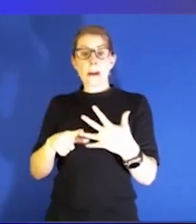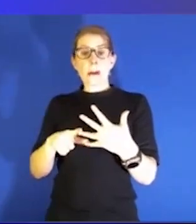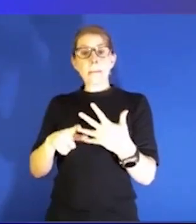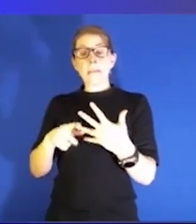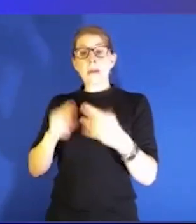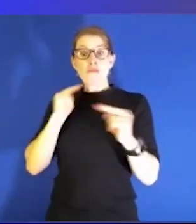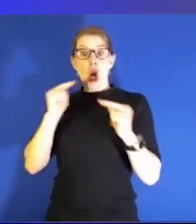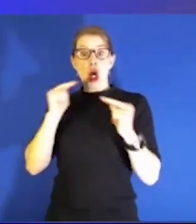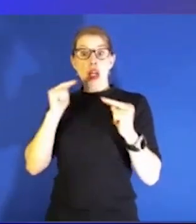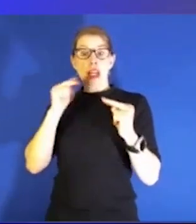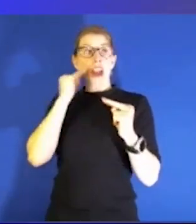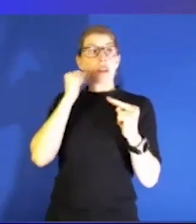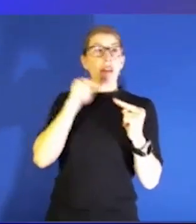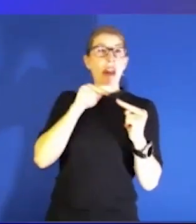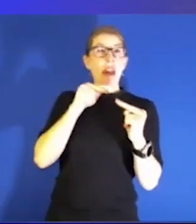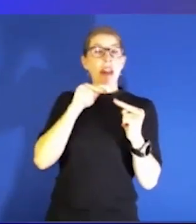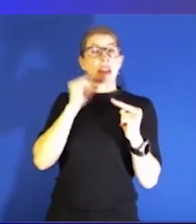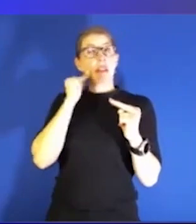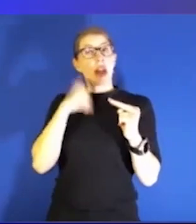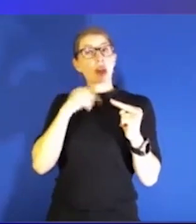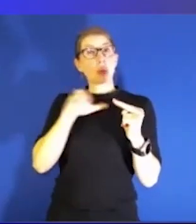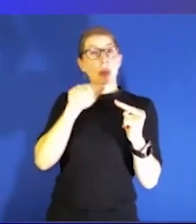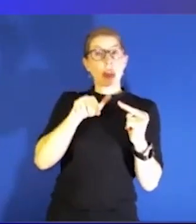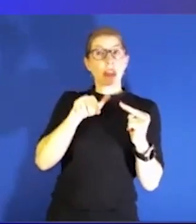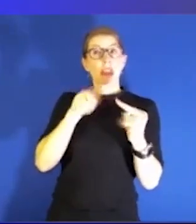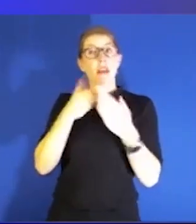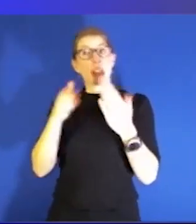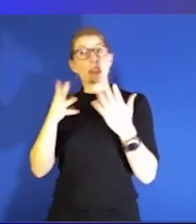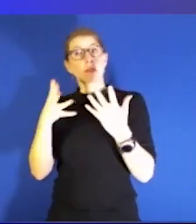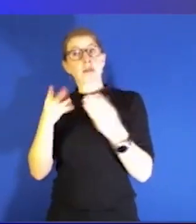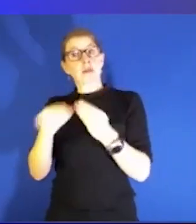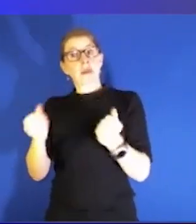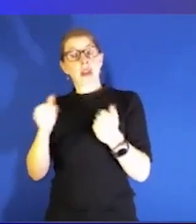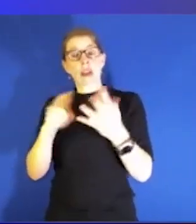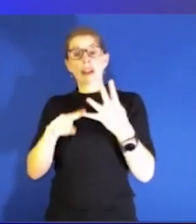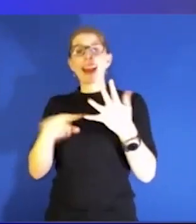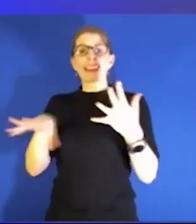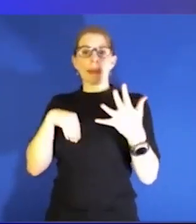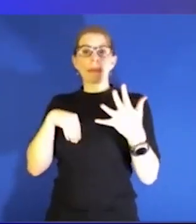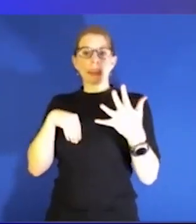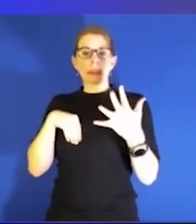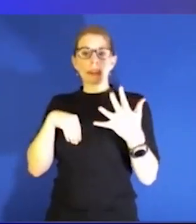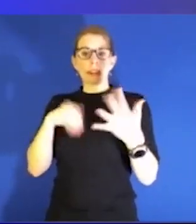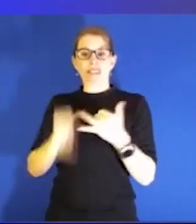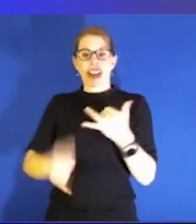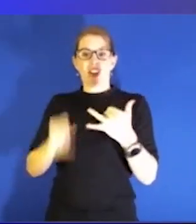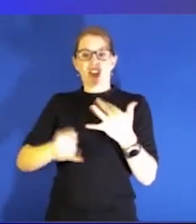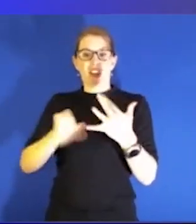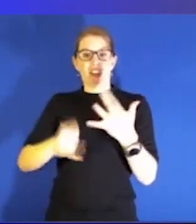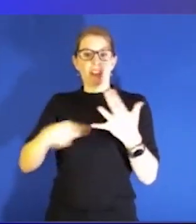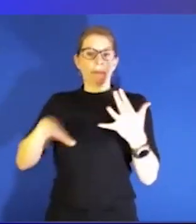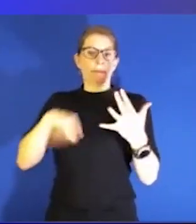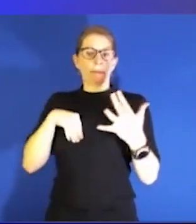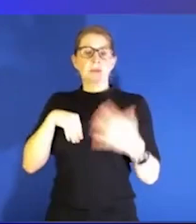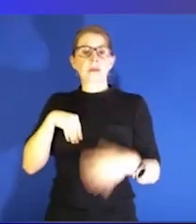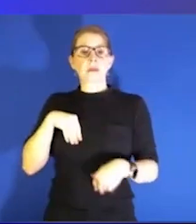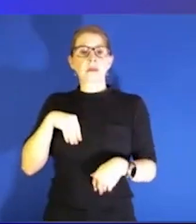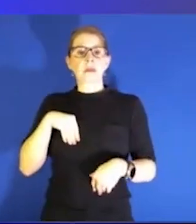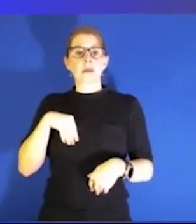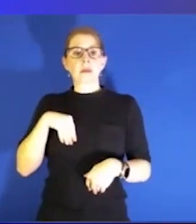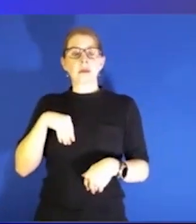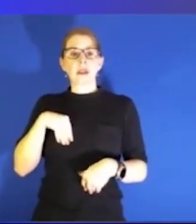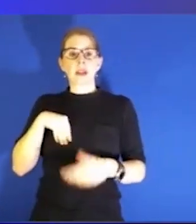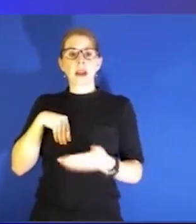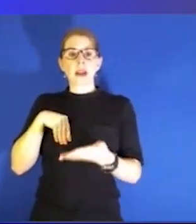this, or if I do this, then things will be okay. And then acceptance is the final stage. And it'd be nice if we went in sequential order. We don't. We kind of bounce